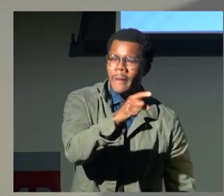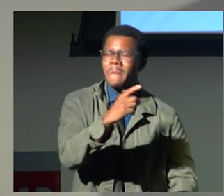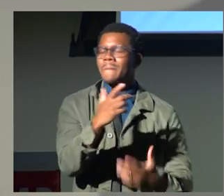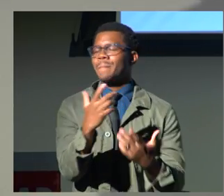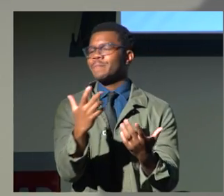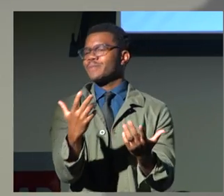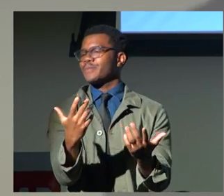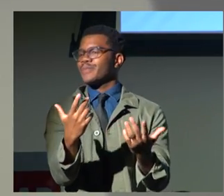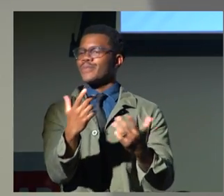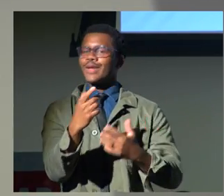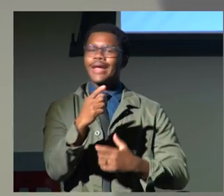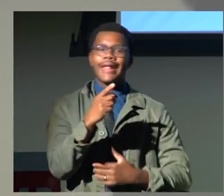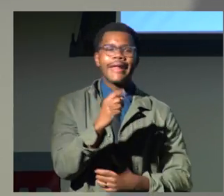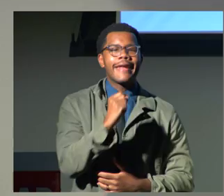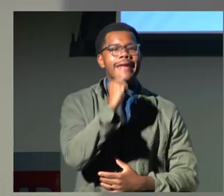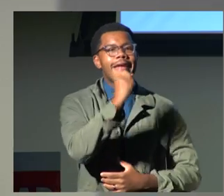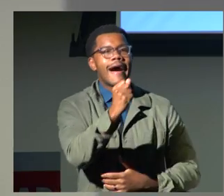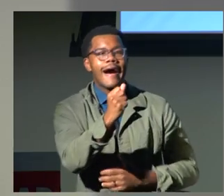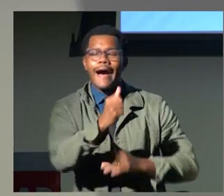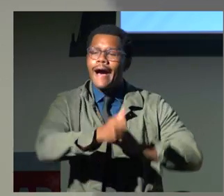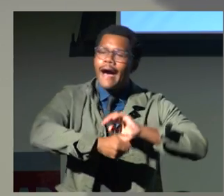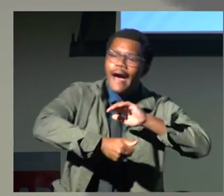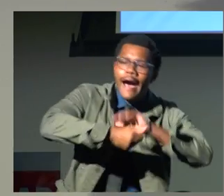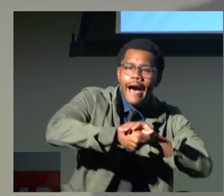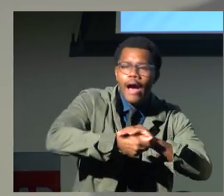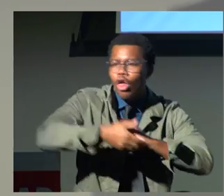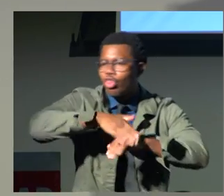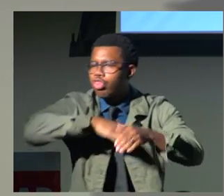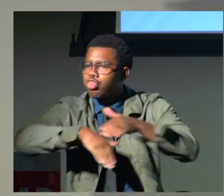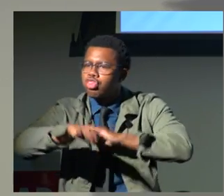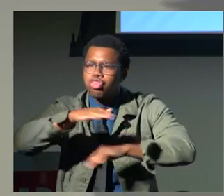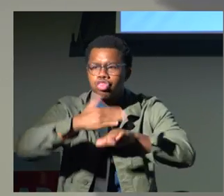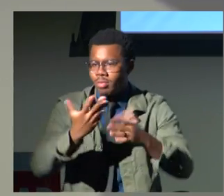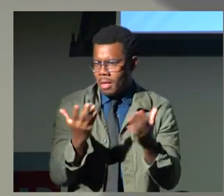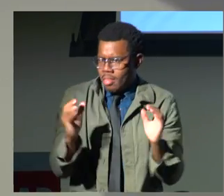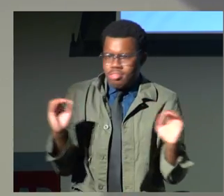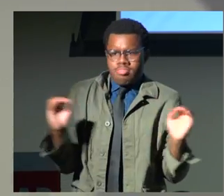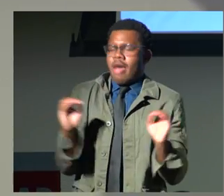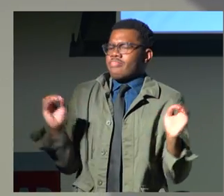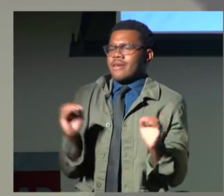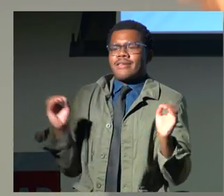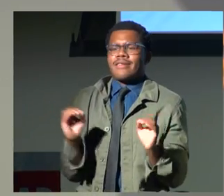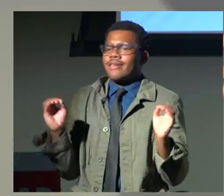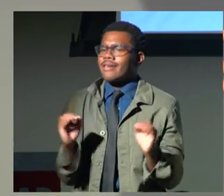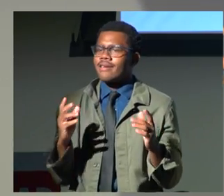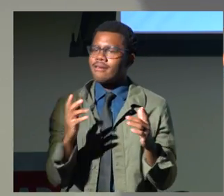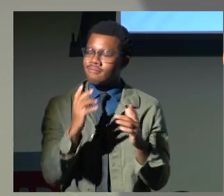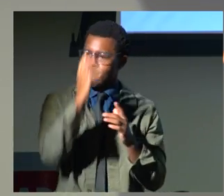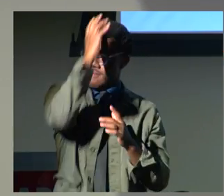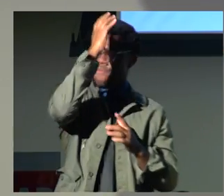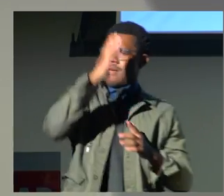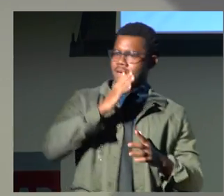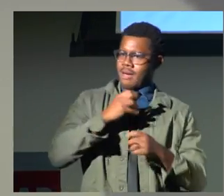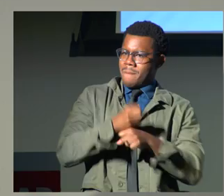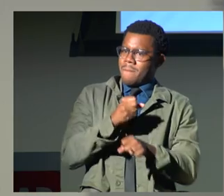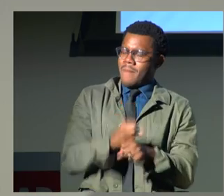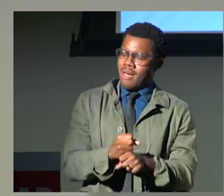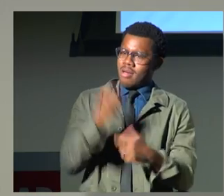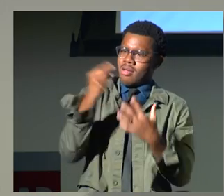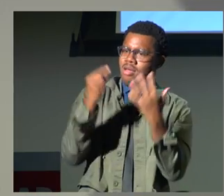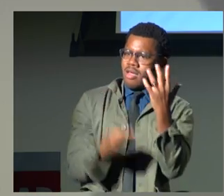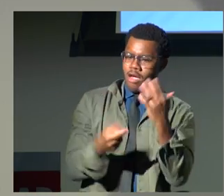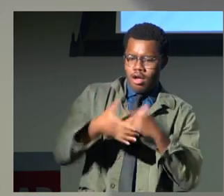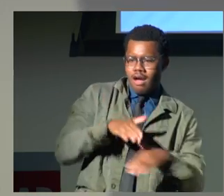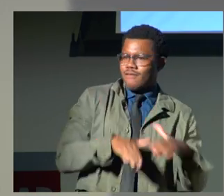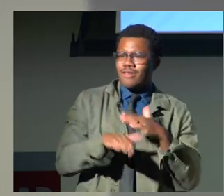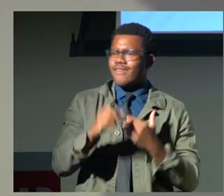That's not covered with any isms. It's not covered with any man-made constructs. It's not